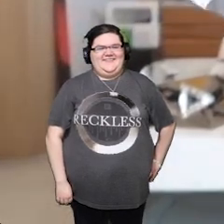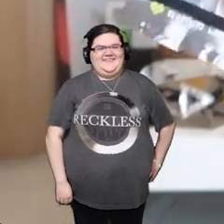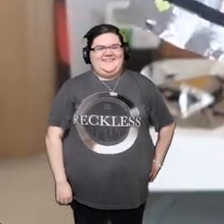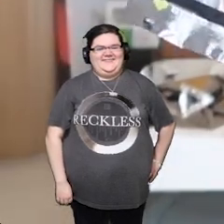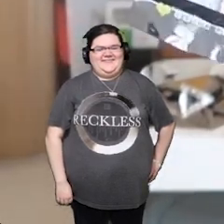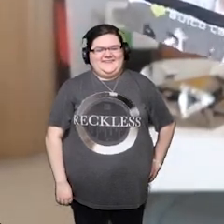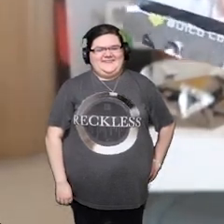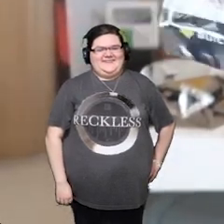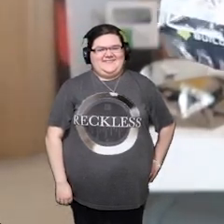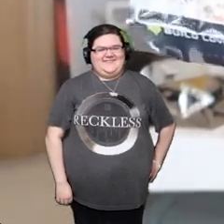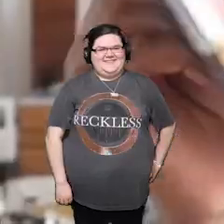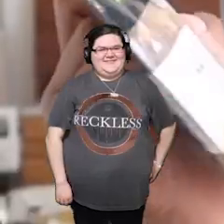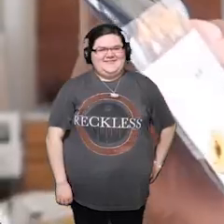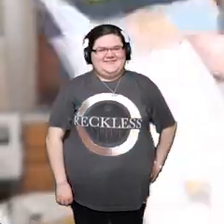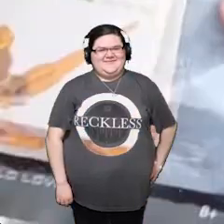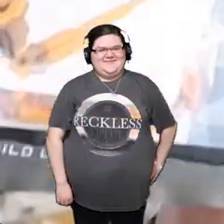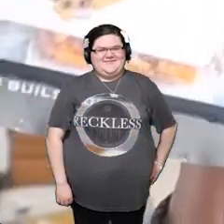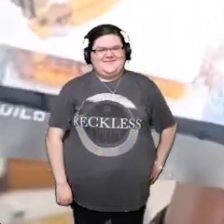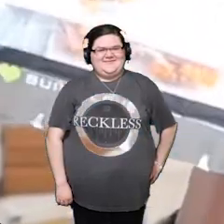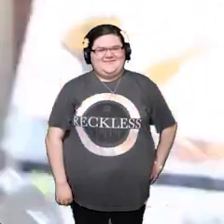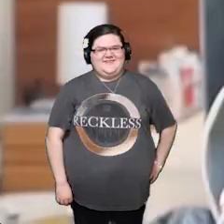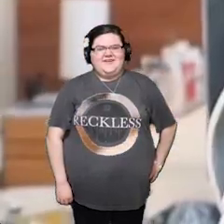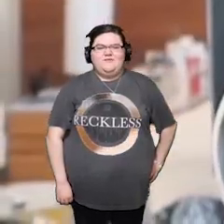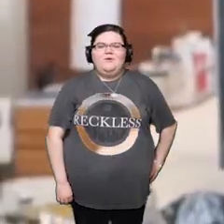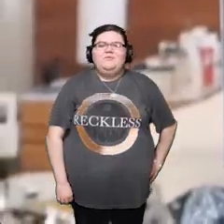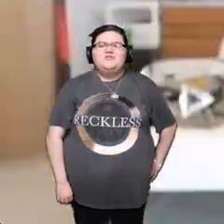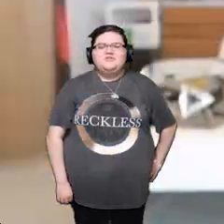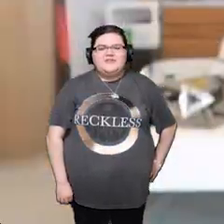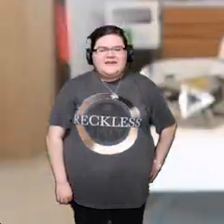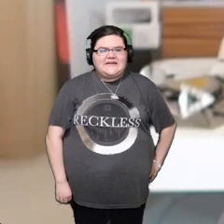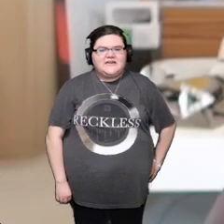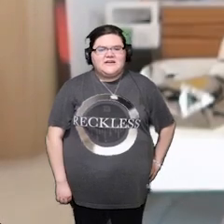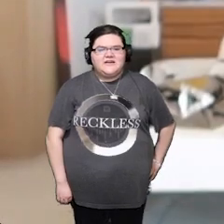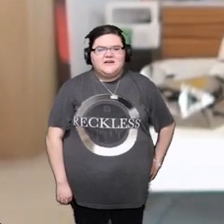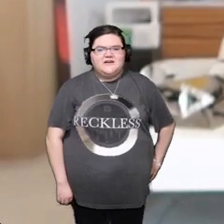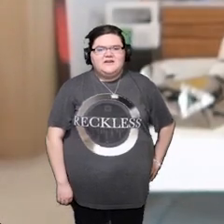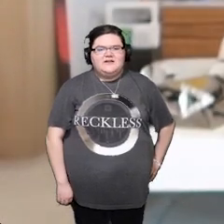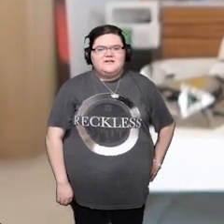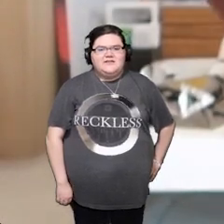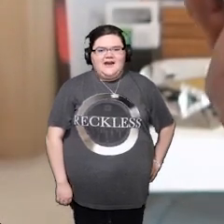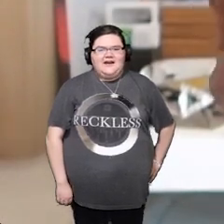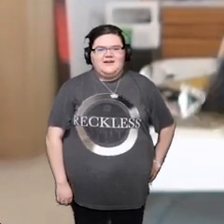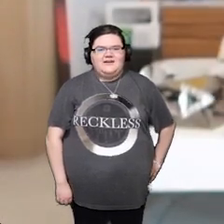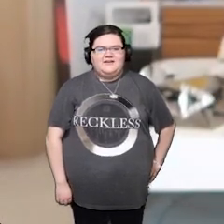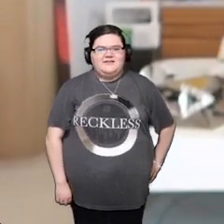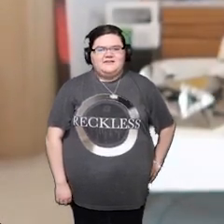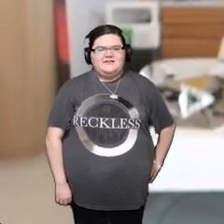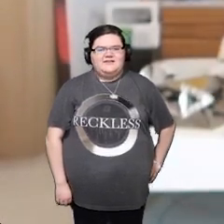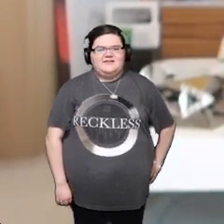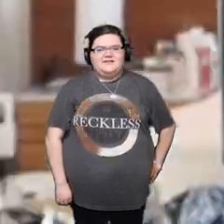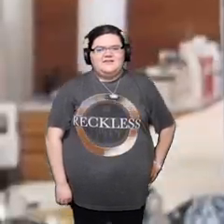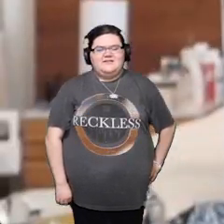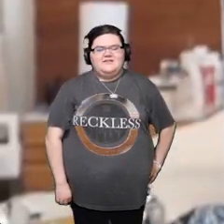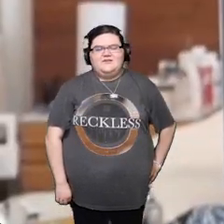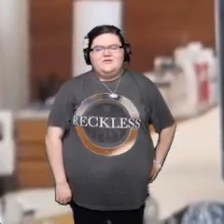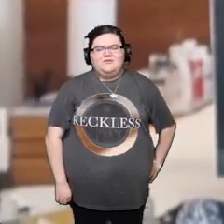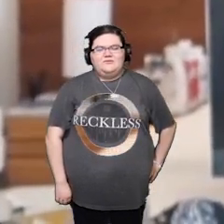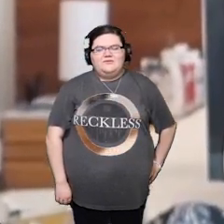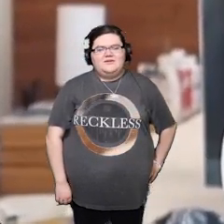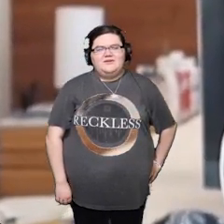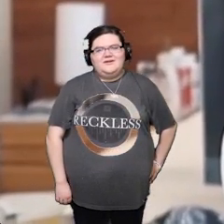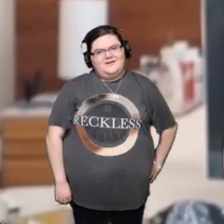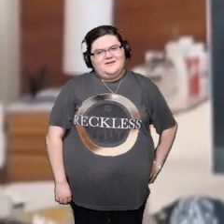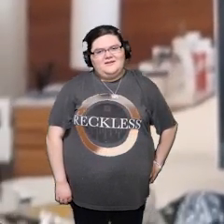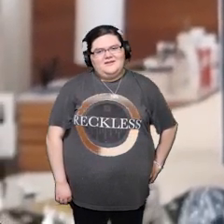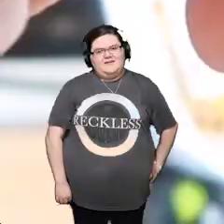or however you fucking say it. And you have to make it. What would you think? You actually have to, like, build it. So I'm there like, what the hell? Am I going to build